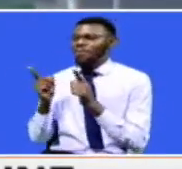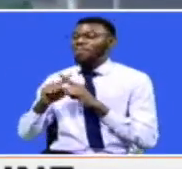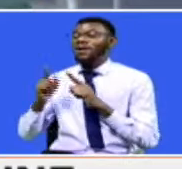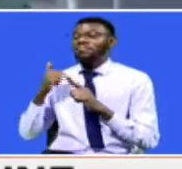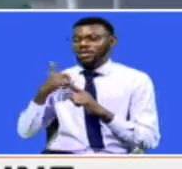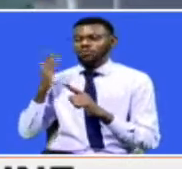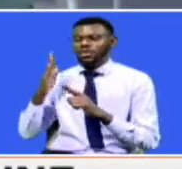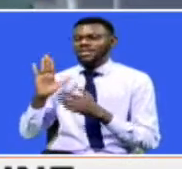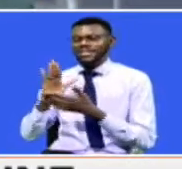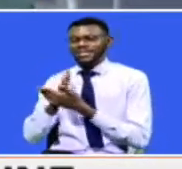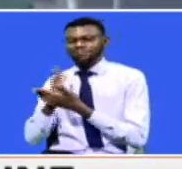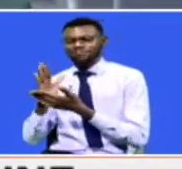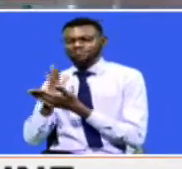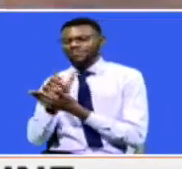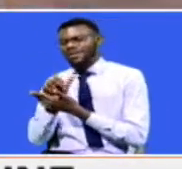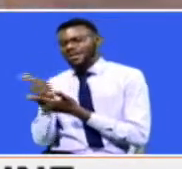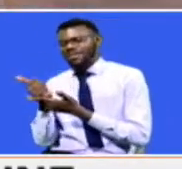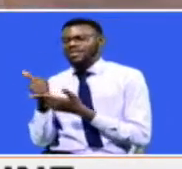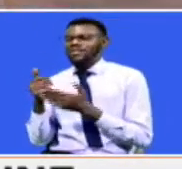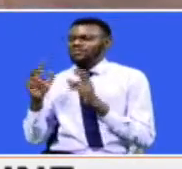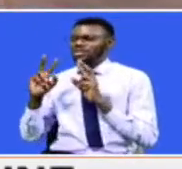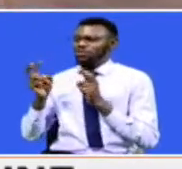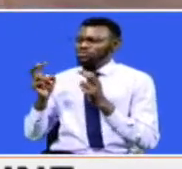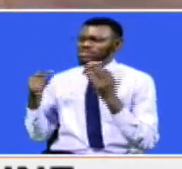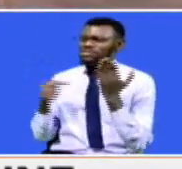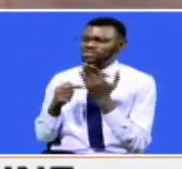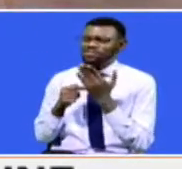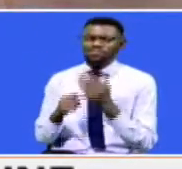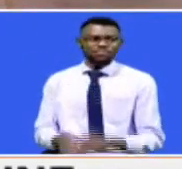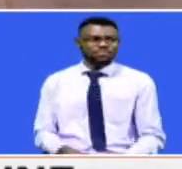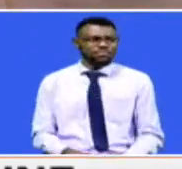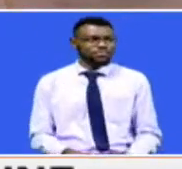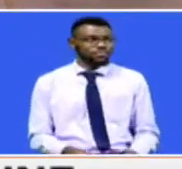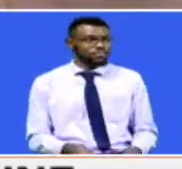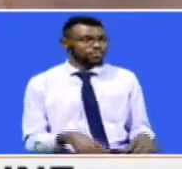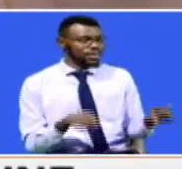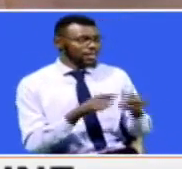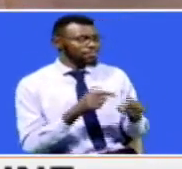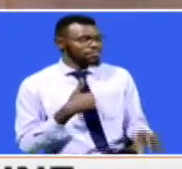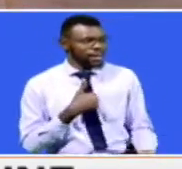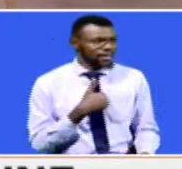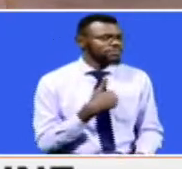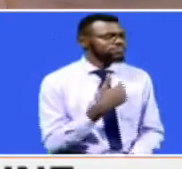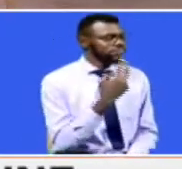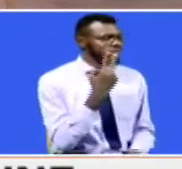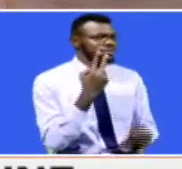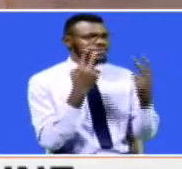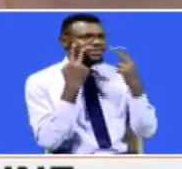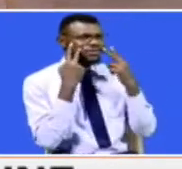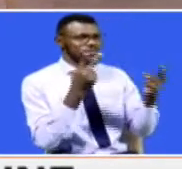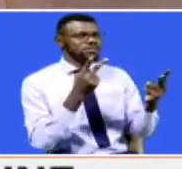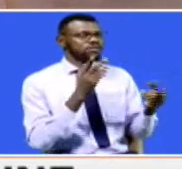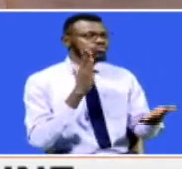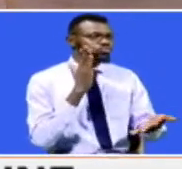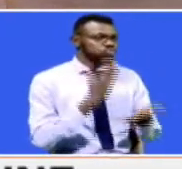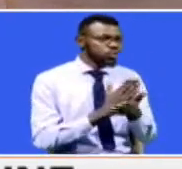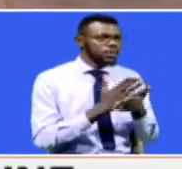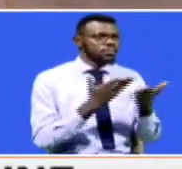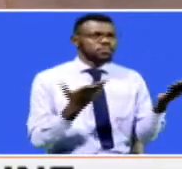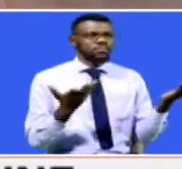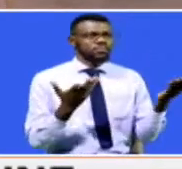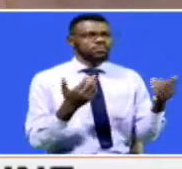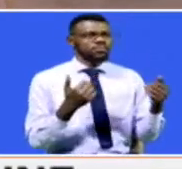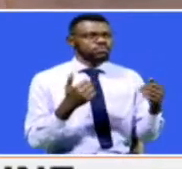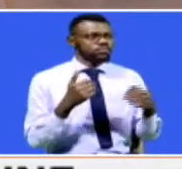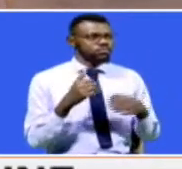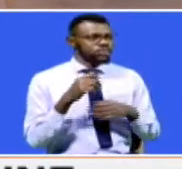with you as we move along. Okay, so I can definitely see the point where incapacitation is an